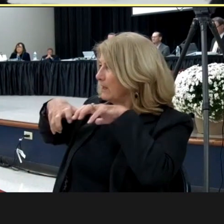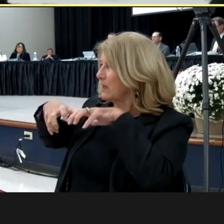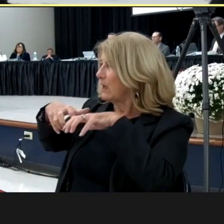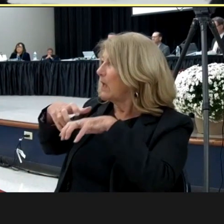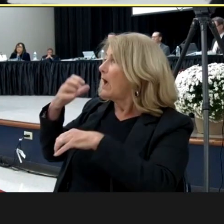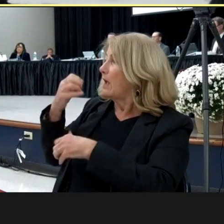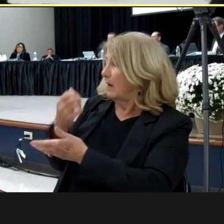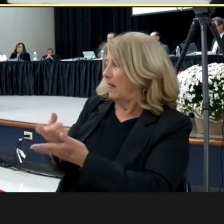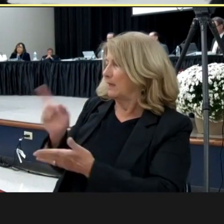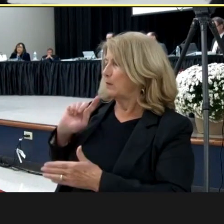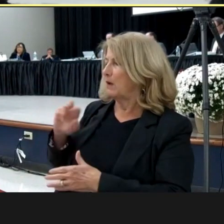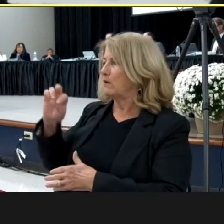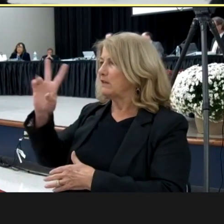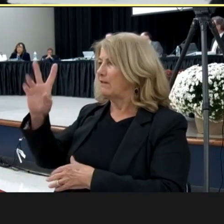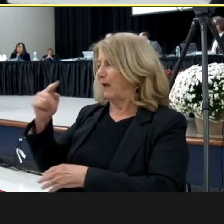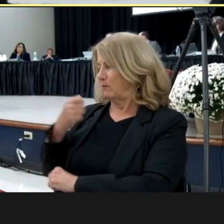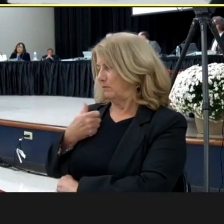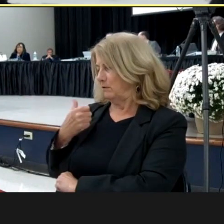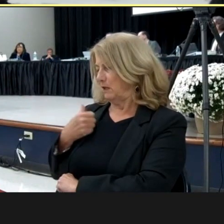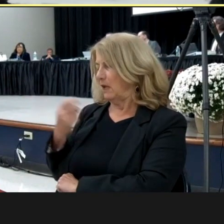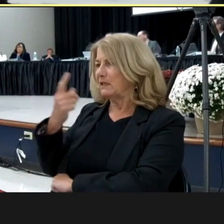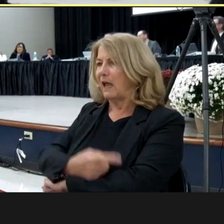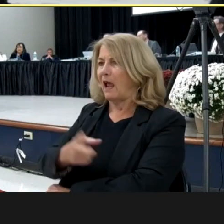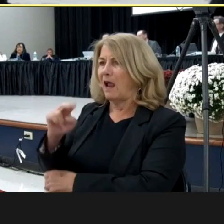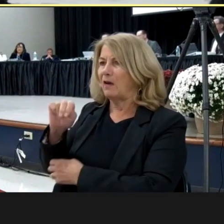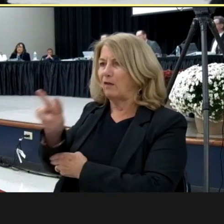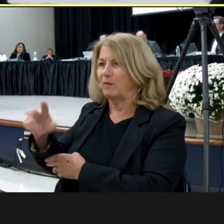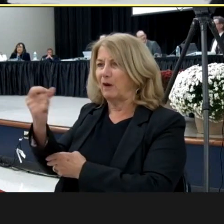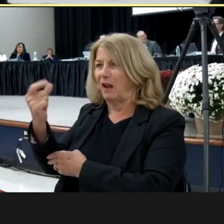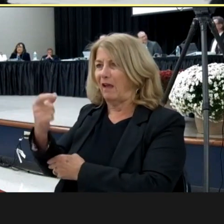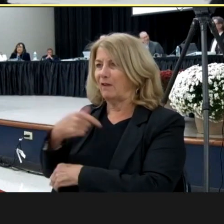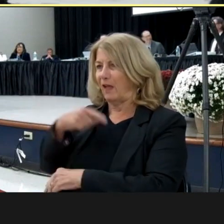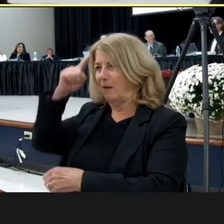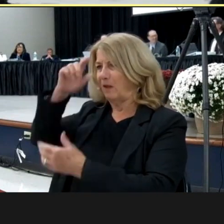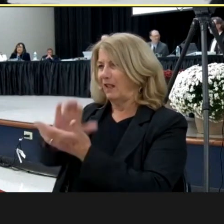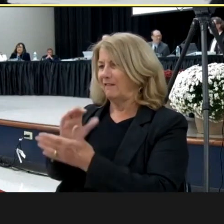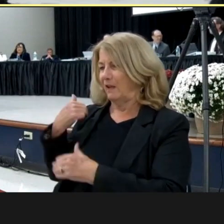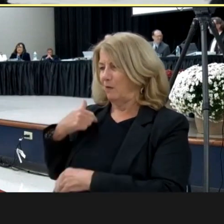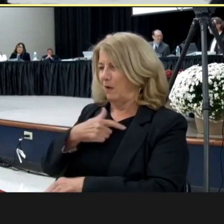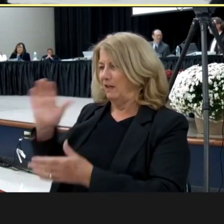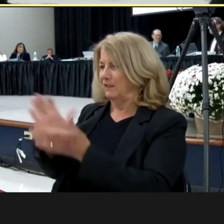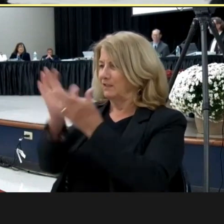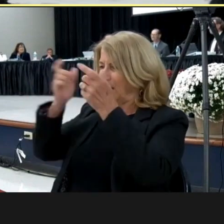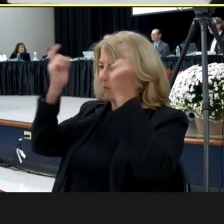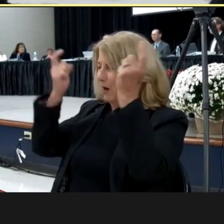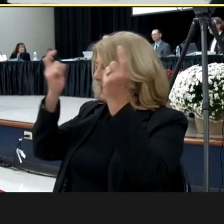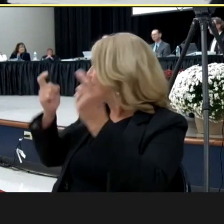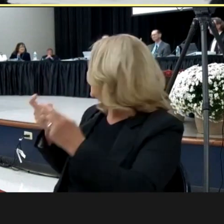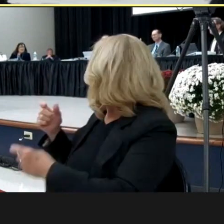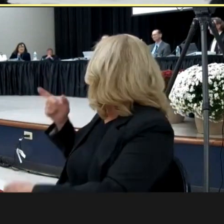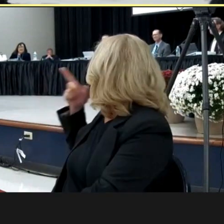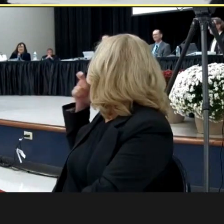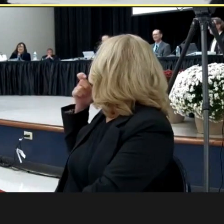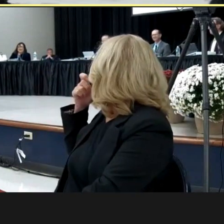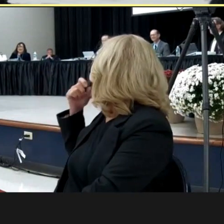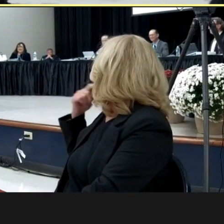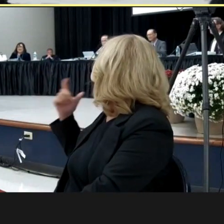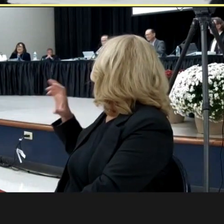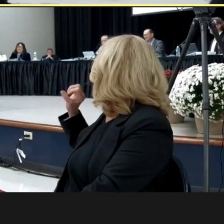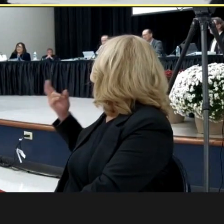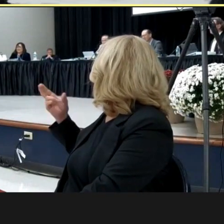was Veterans Day, November 11th, I believe. And we celebrated, who said, oh gosh, was that